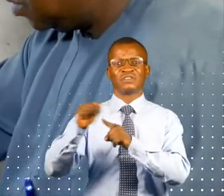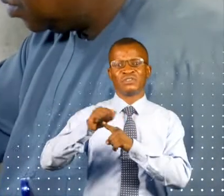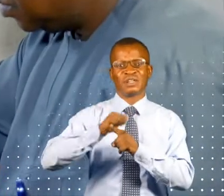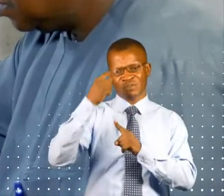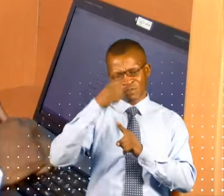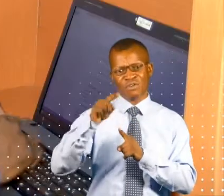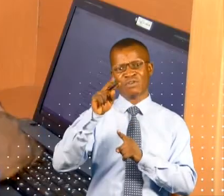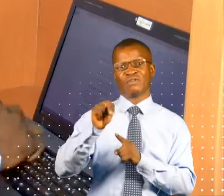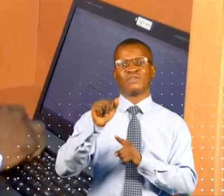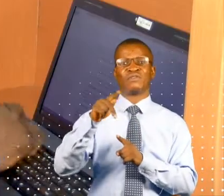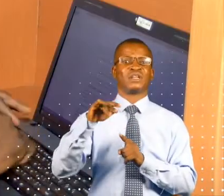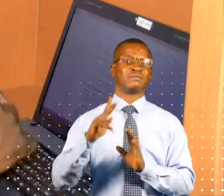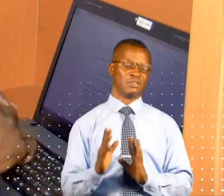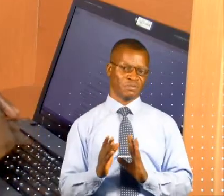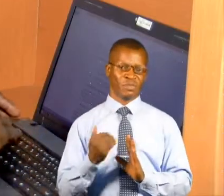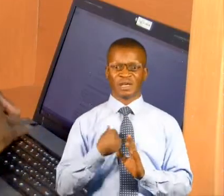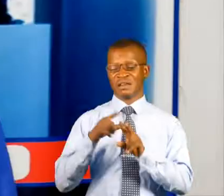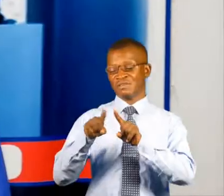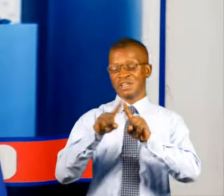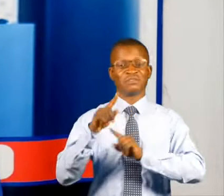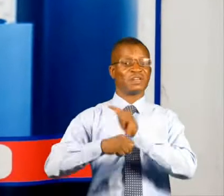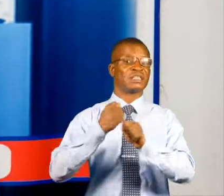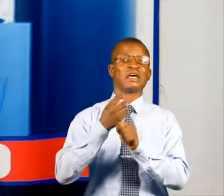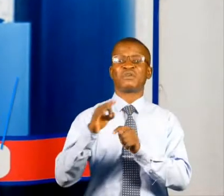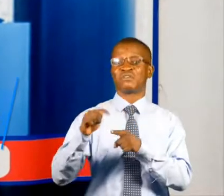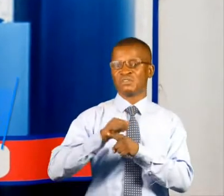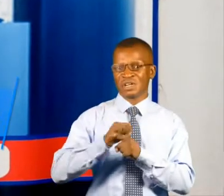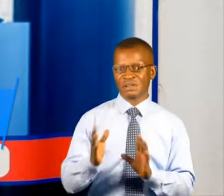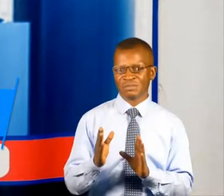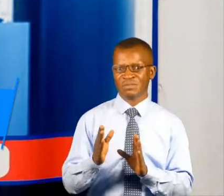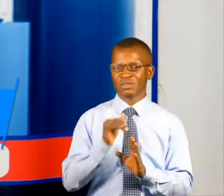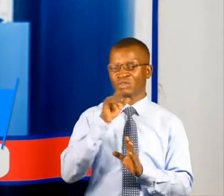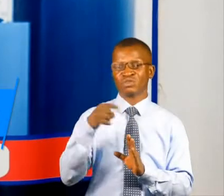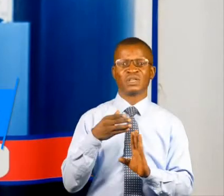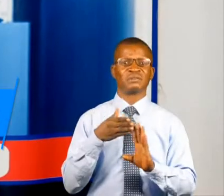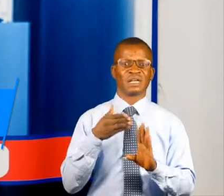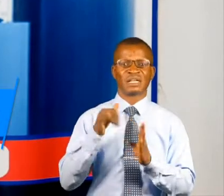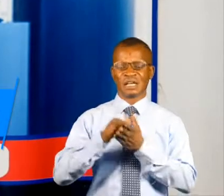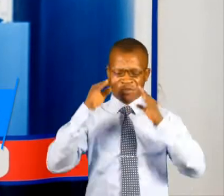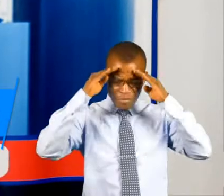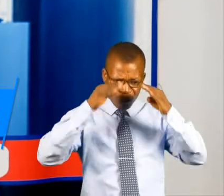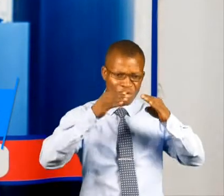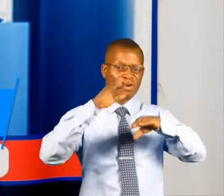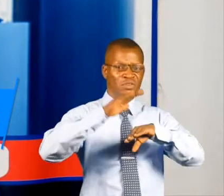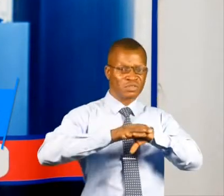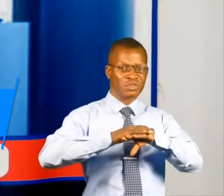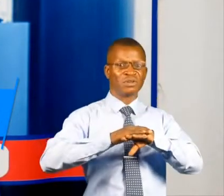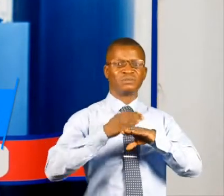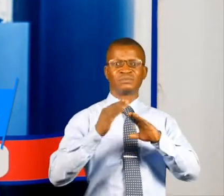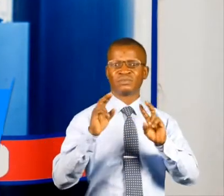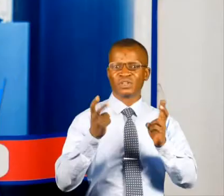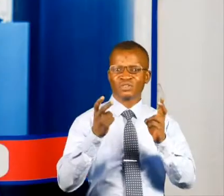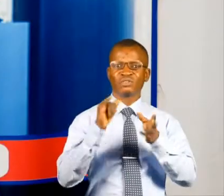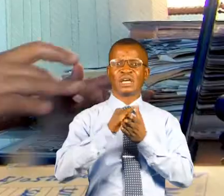organizes diverse training for the agency. There are different types of training, aside from the specialized training, which has to focus